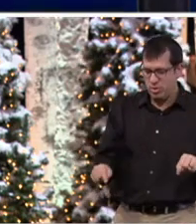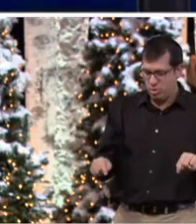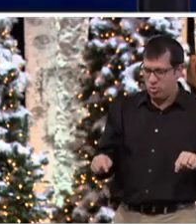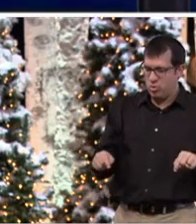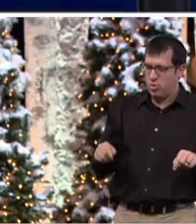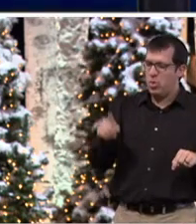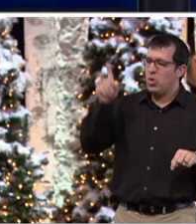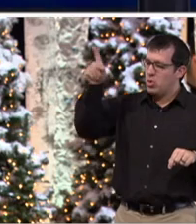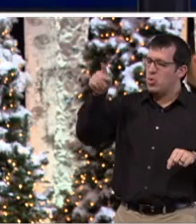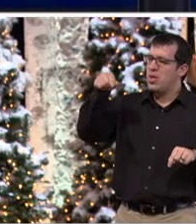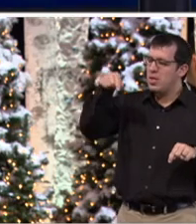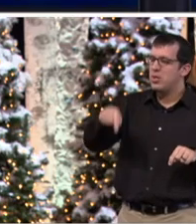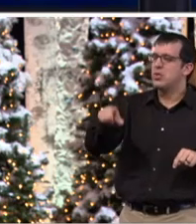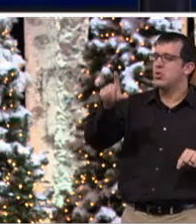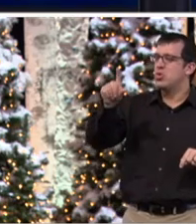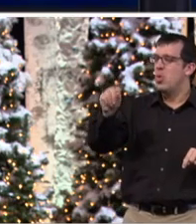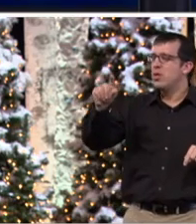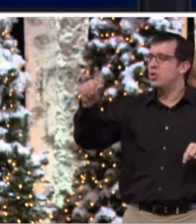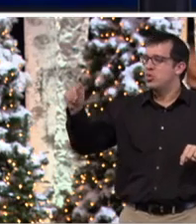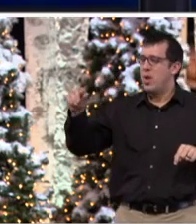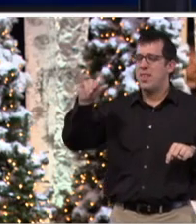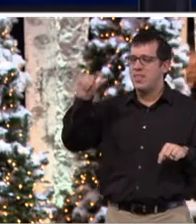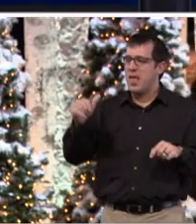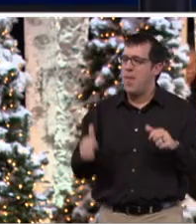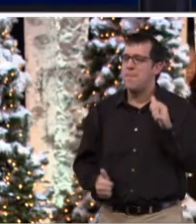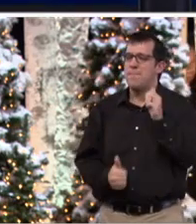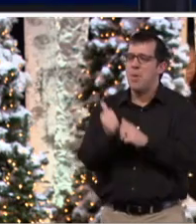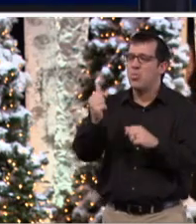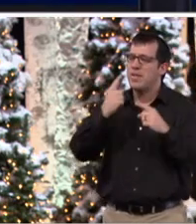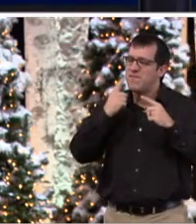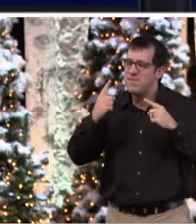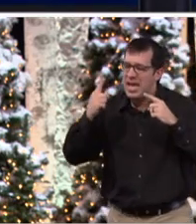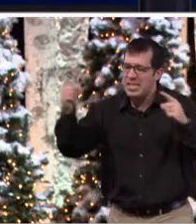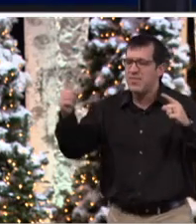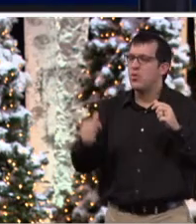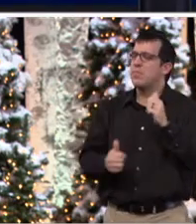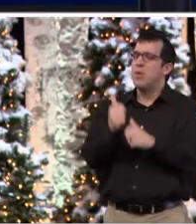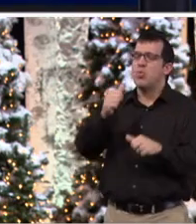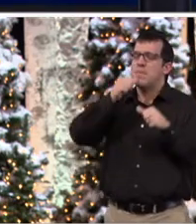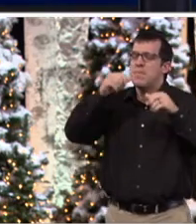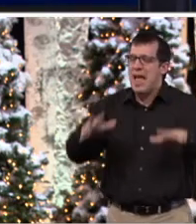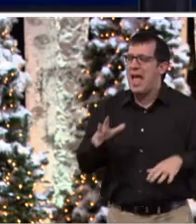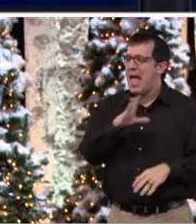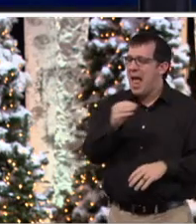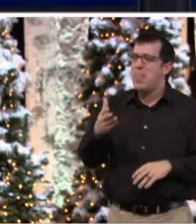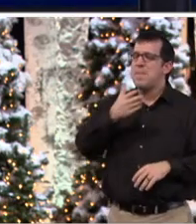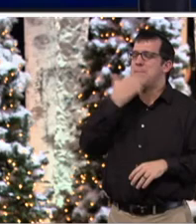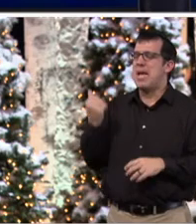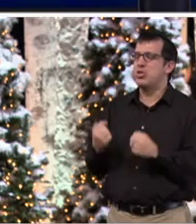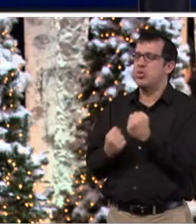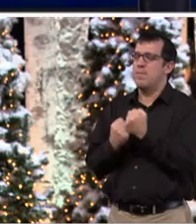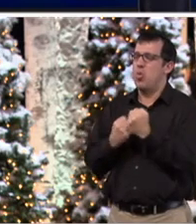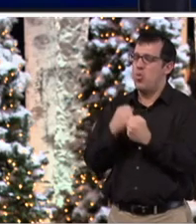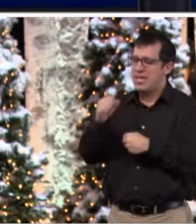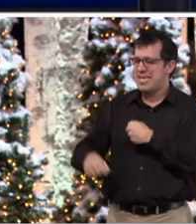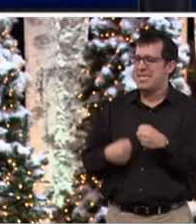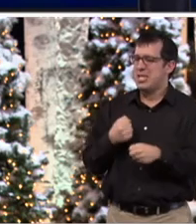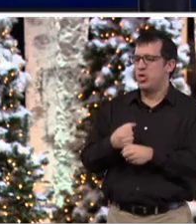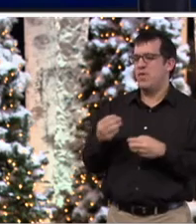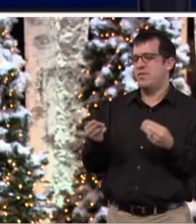May 2020 be the most effective, the most blessed, and the best supported year of